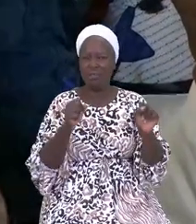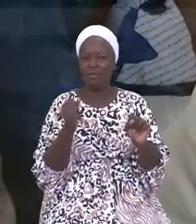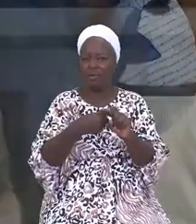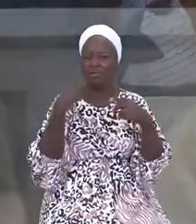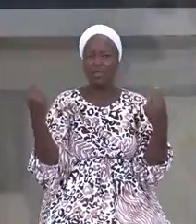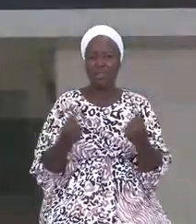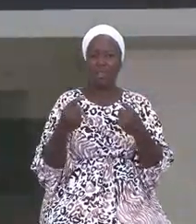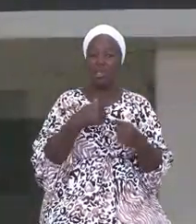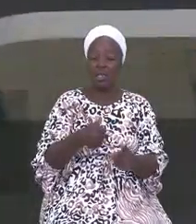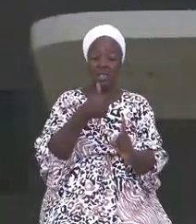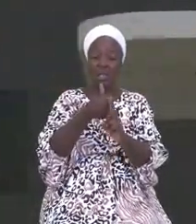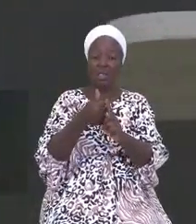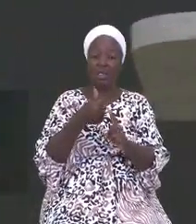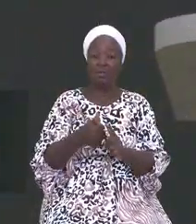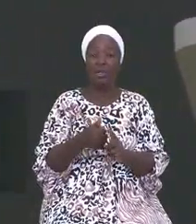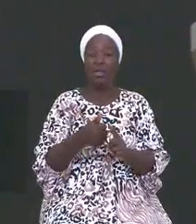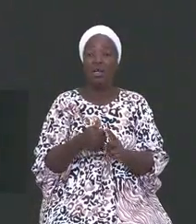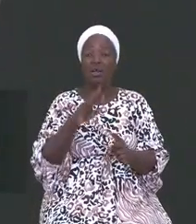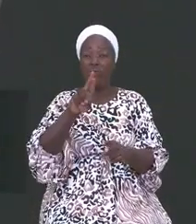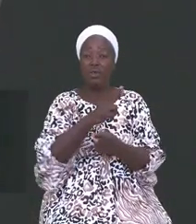self-redemption is impossible, and the